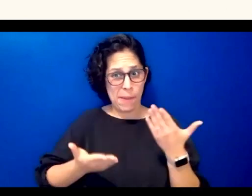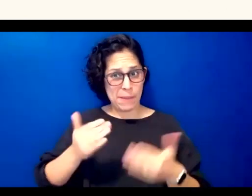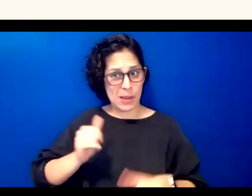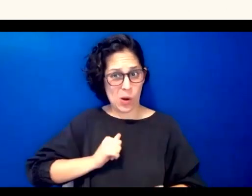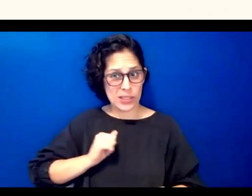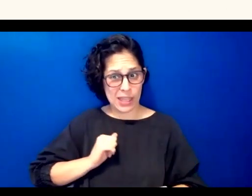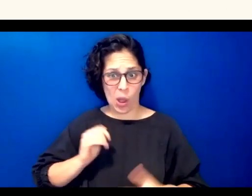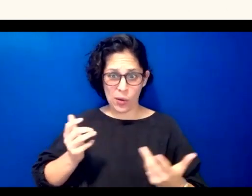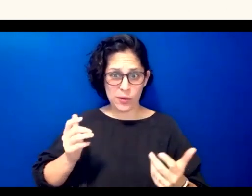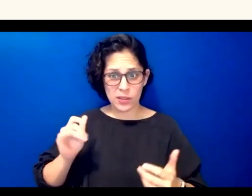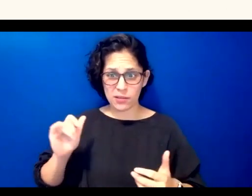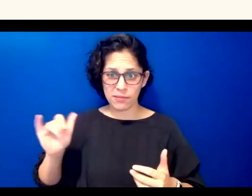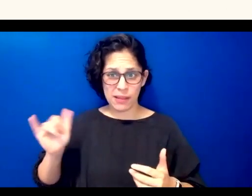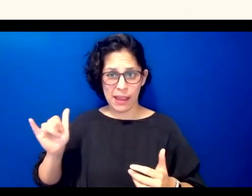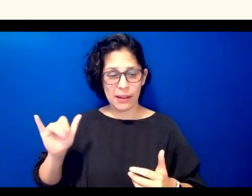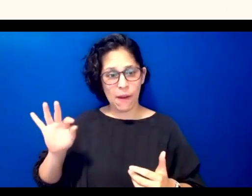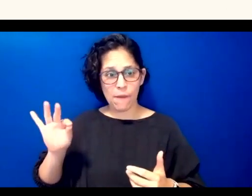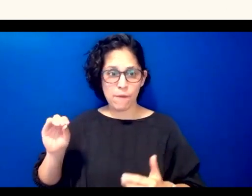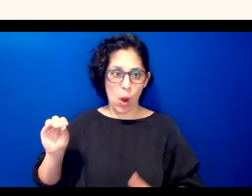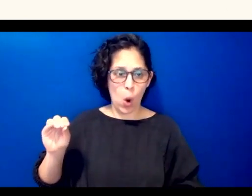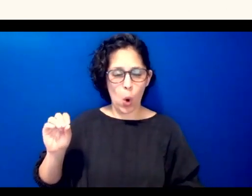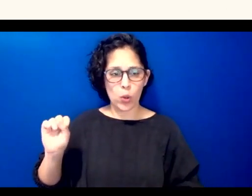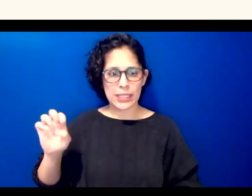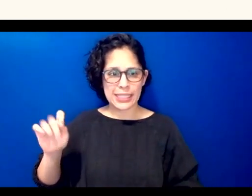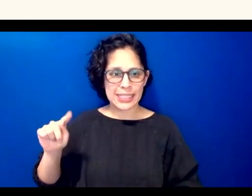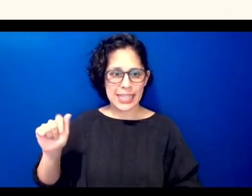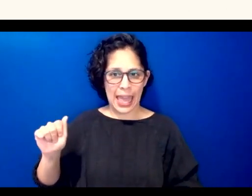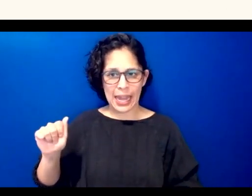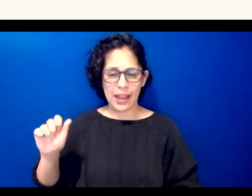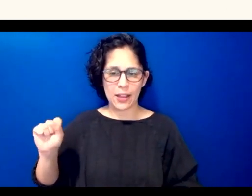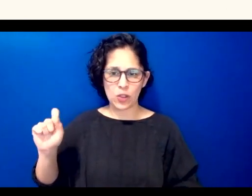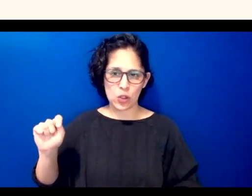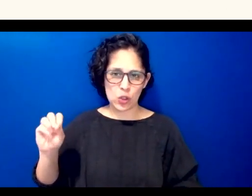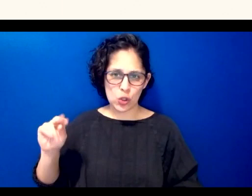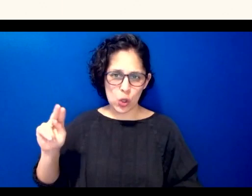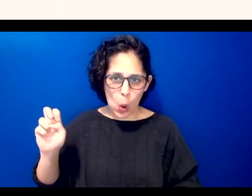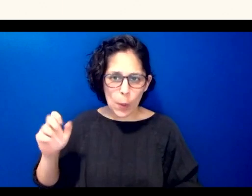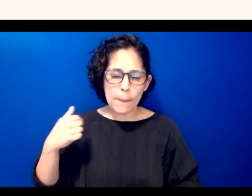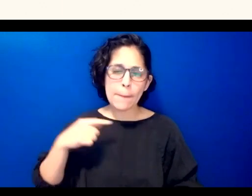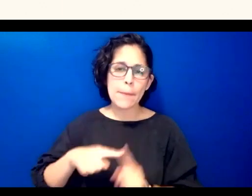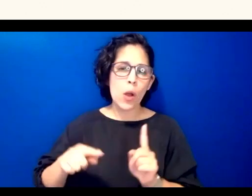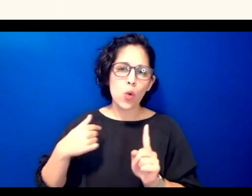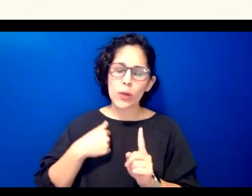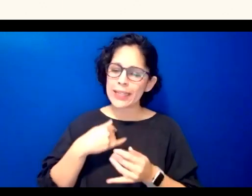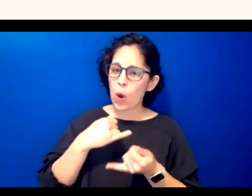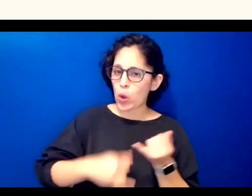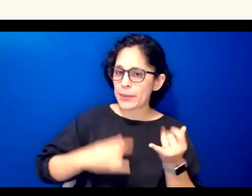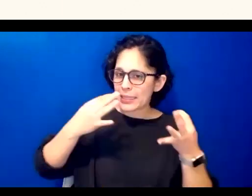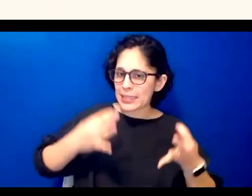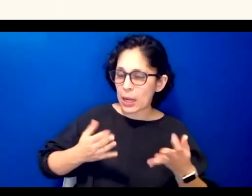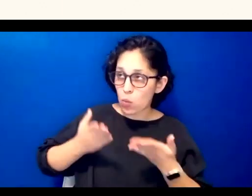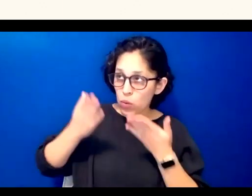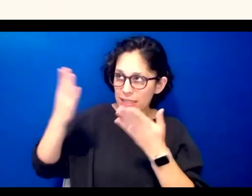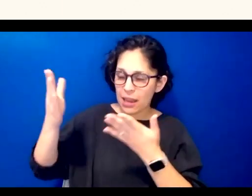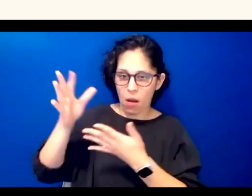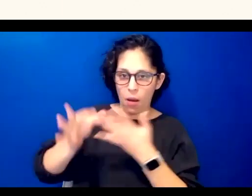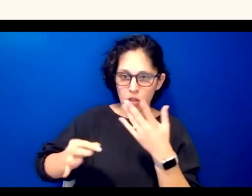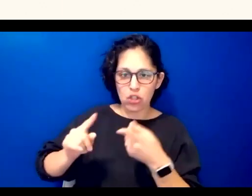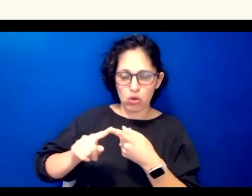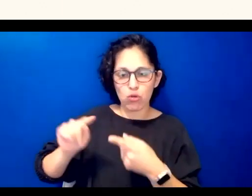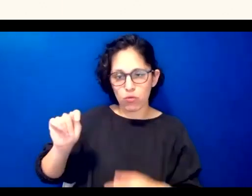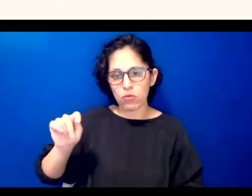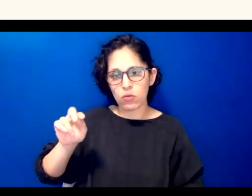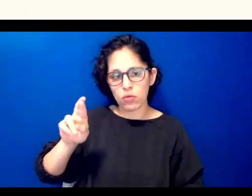Stone. But ultimately, we presented these options to tribal government, and our